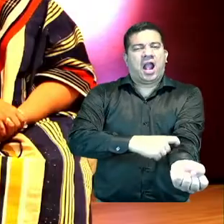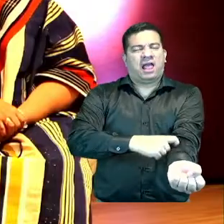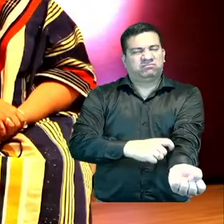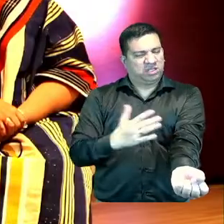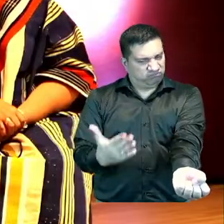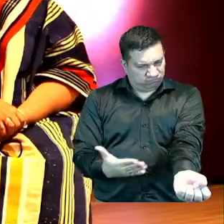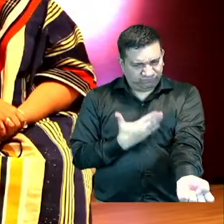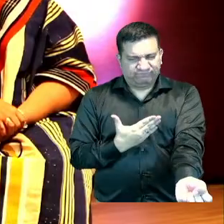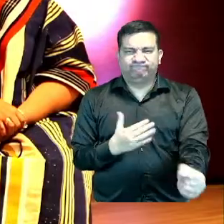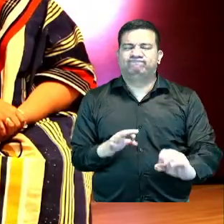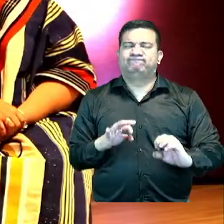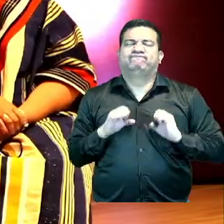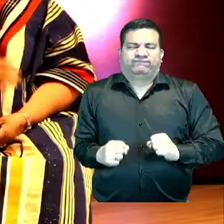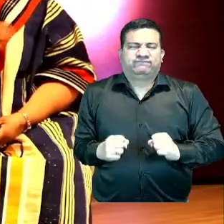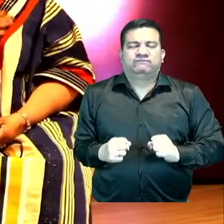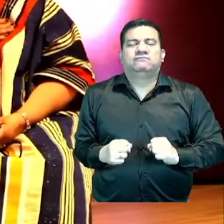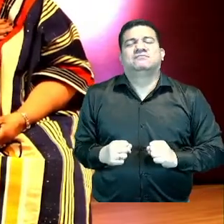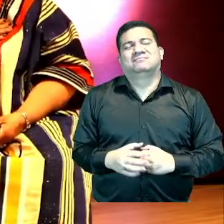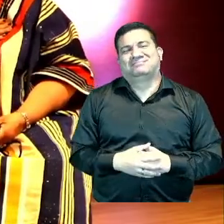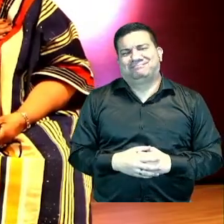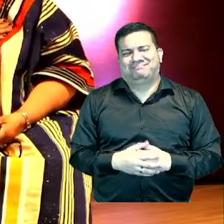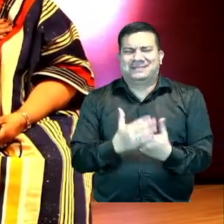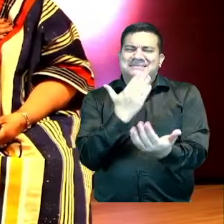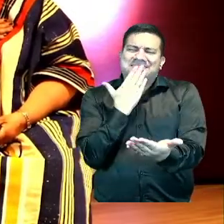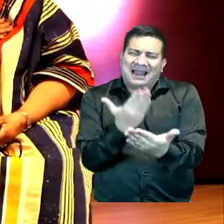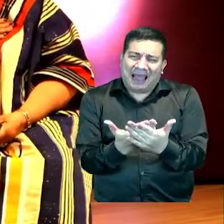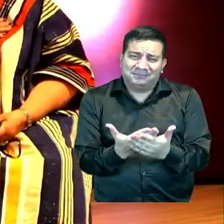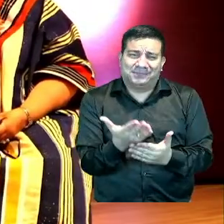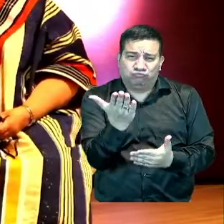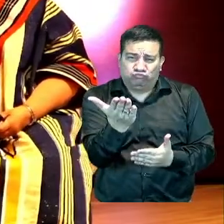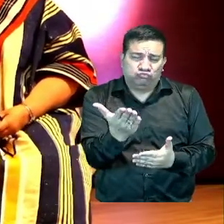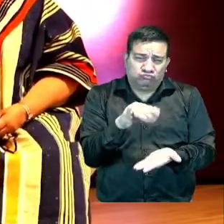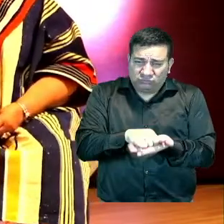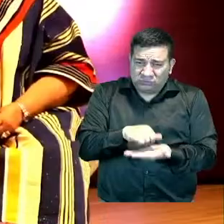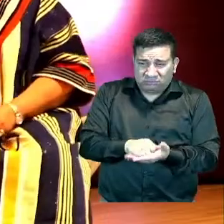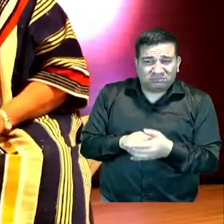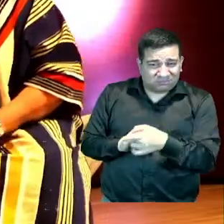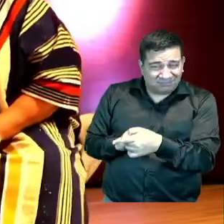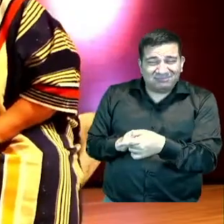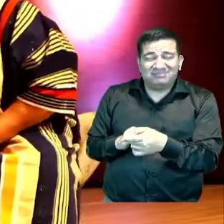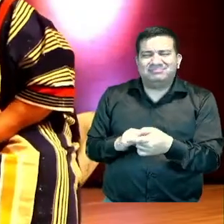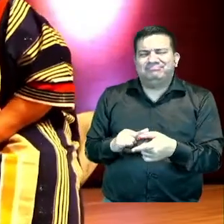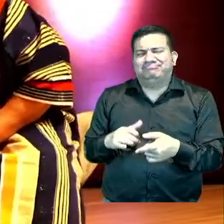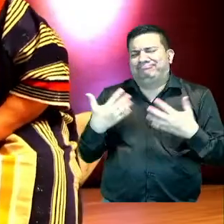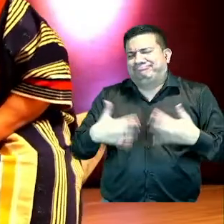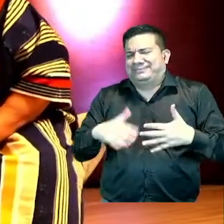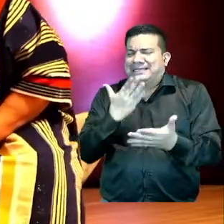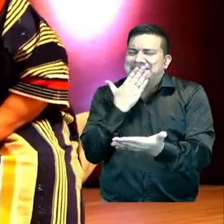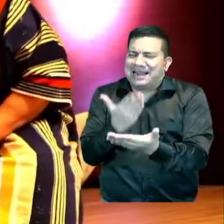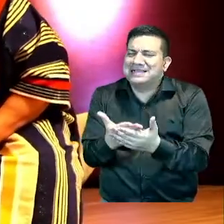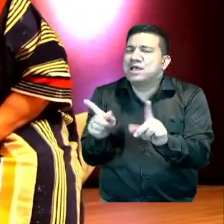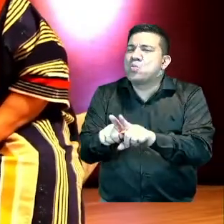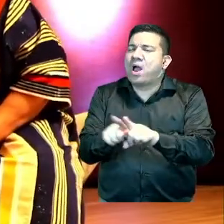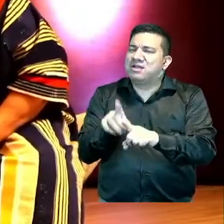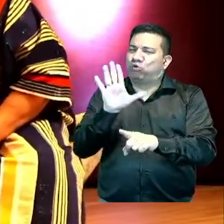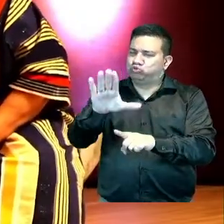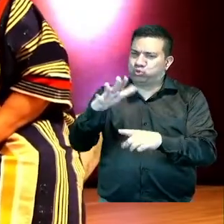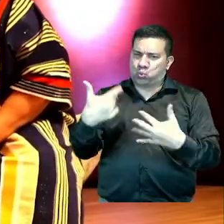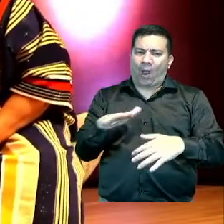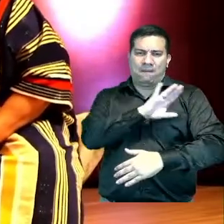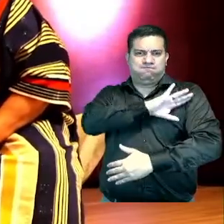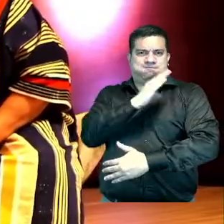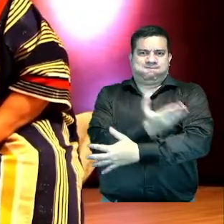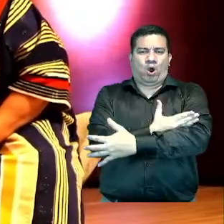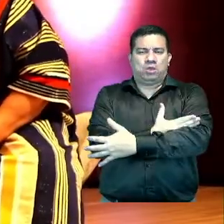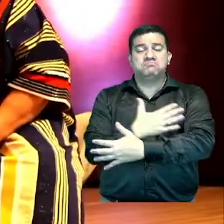up. So thank you so much for that legacy from you. Thank you for conveying